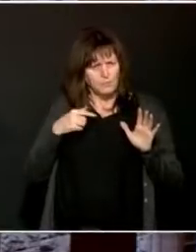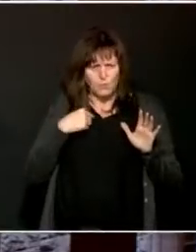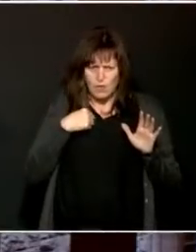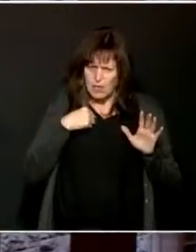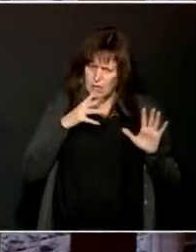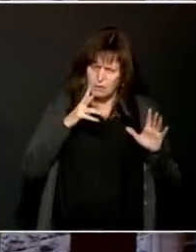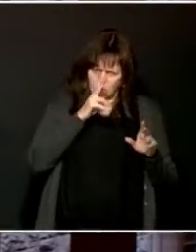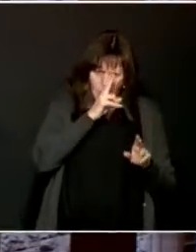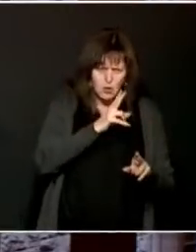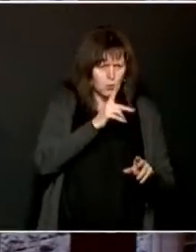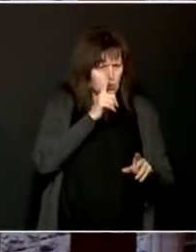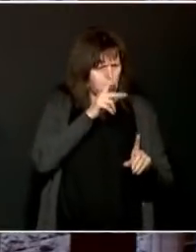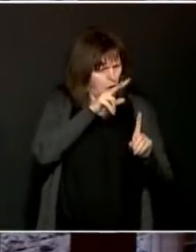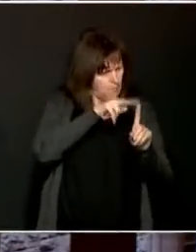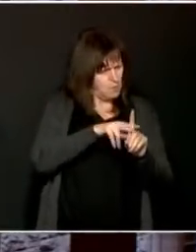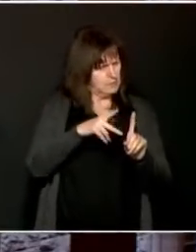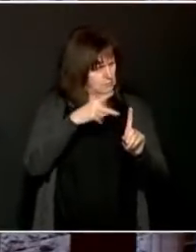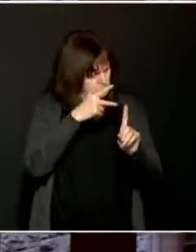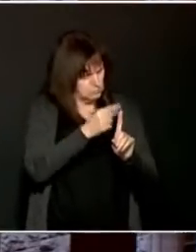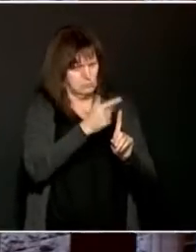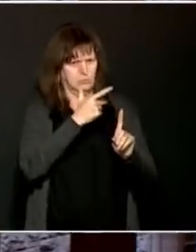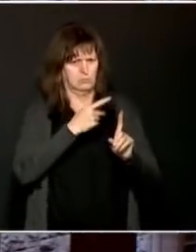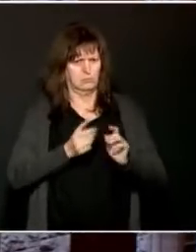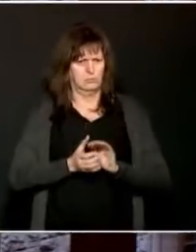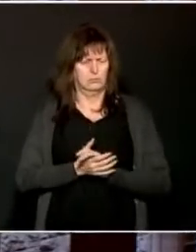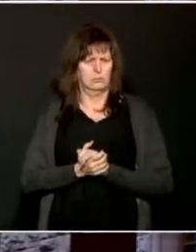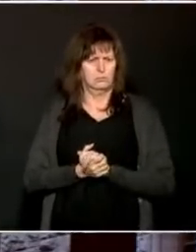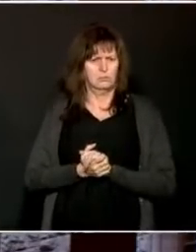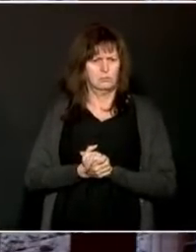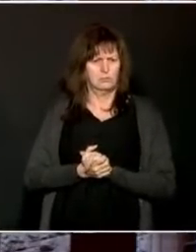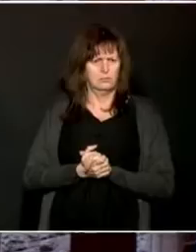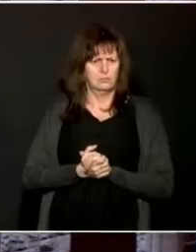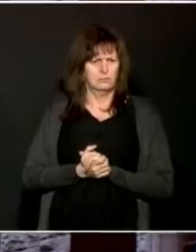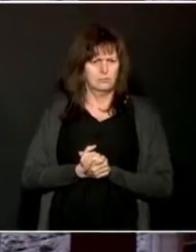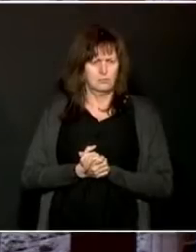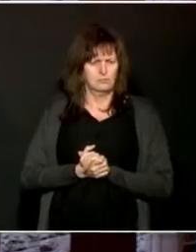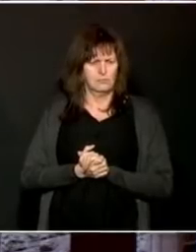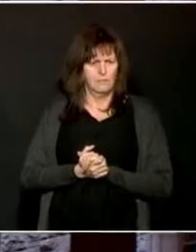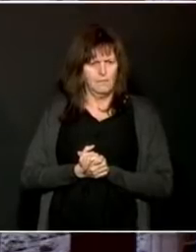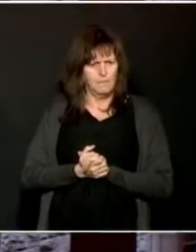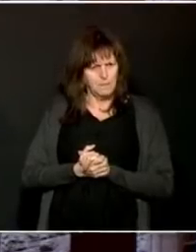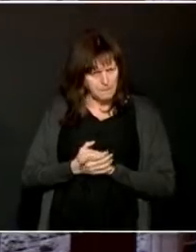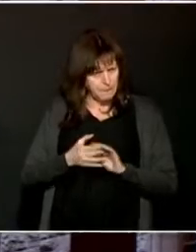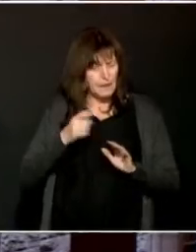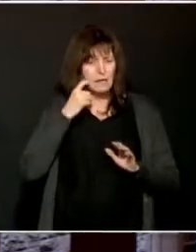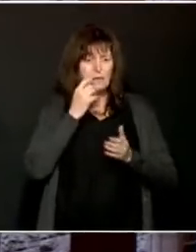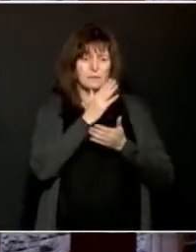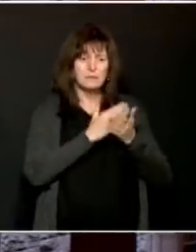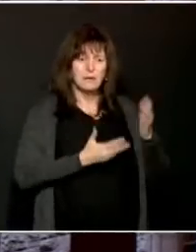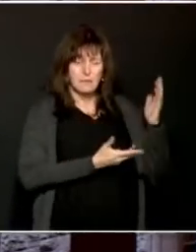supply to guarantee. Sometimes, as in recently, we get an uptick in some supply that